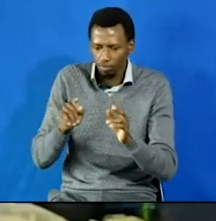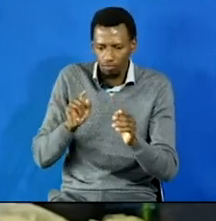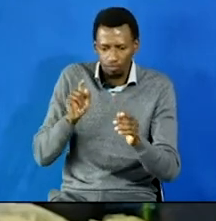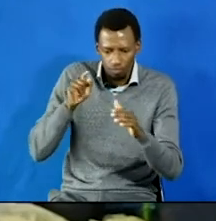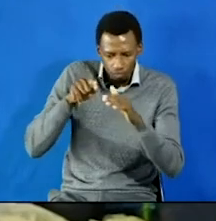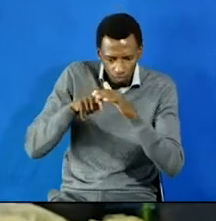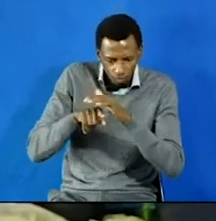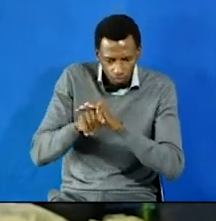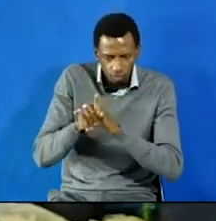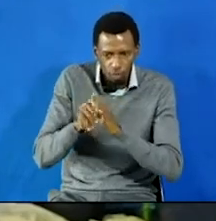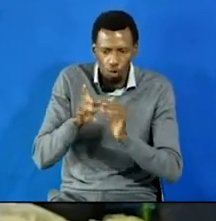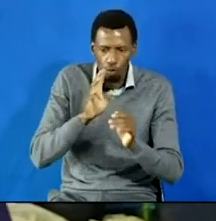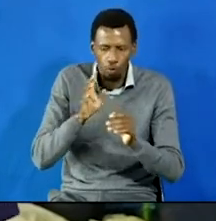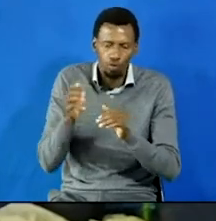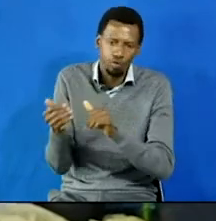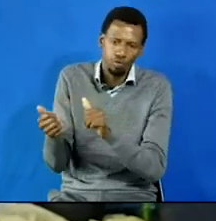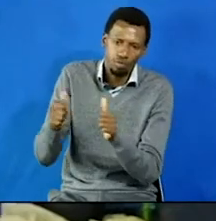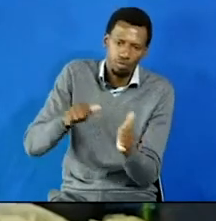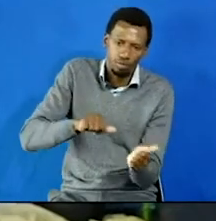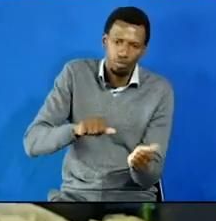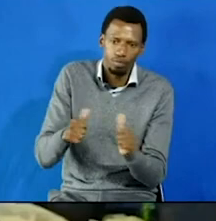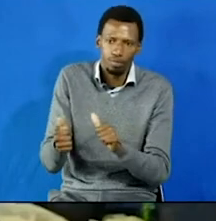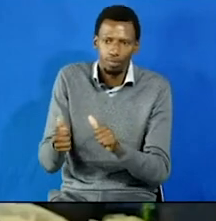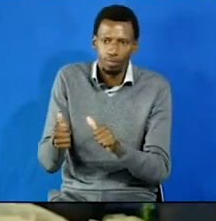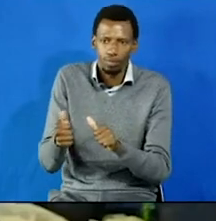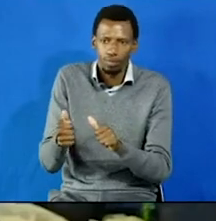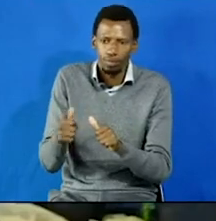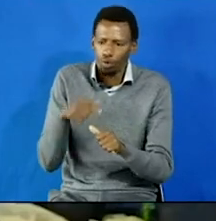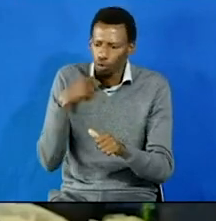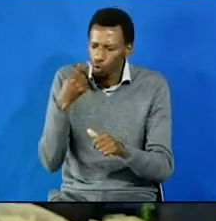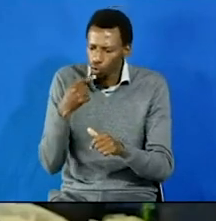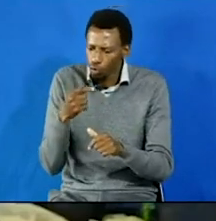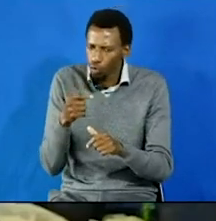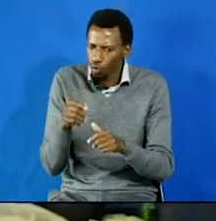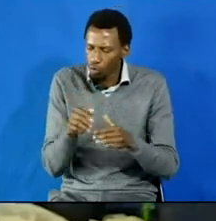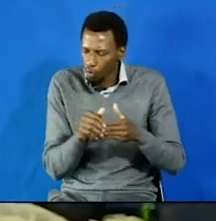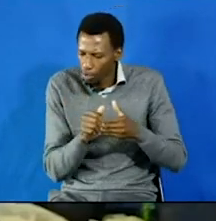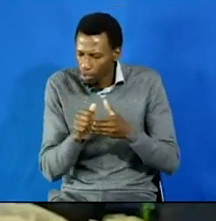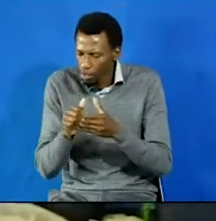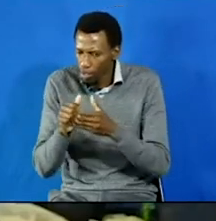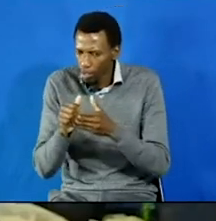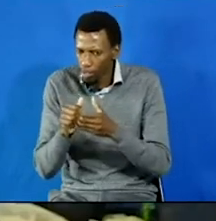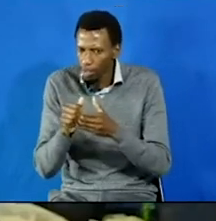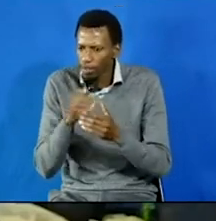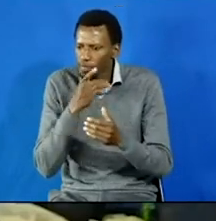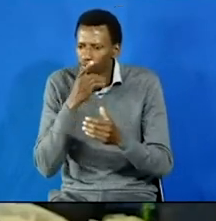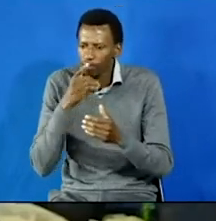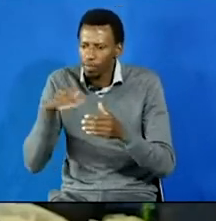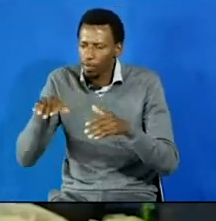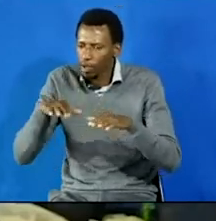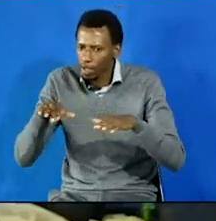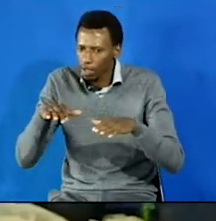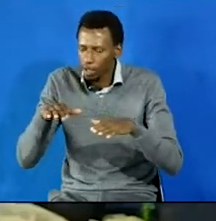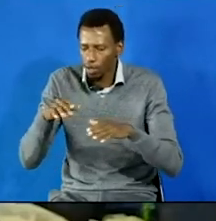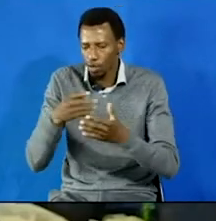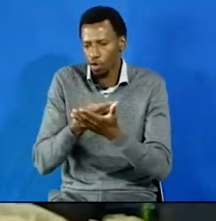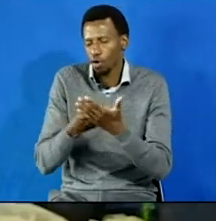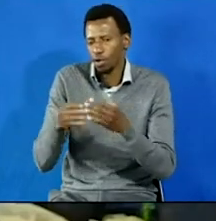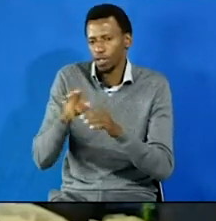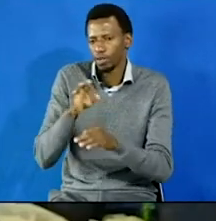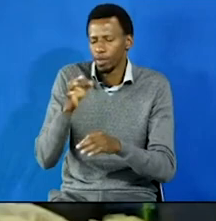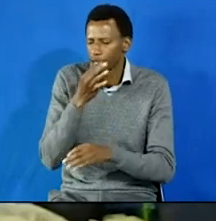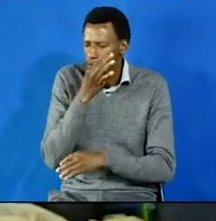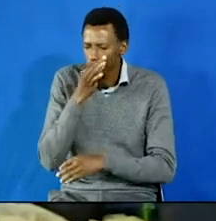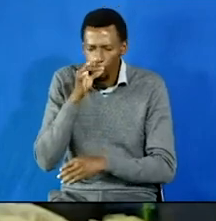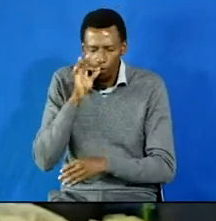after he was baptized, he was led by the Holy Spirit in the wilderness, where he fasted for 40 days. And after his